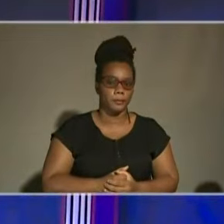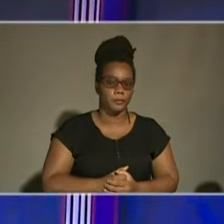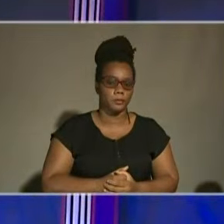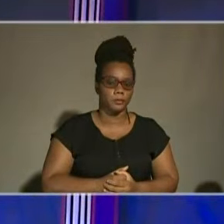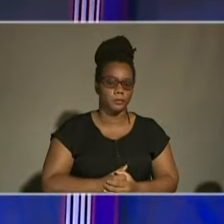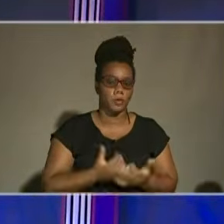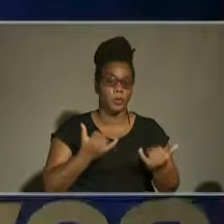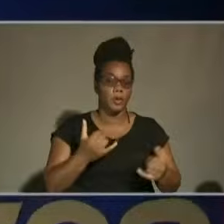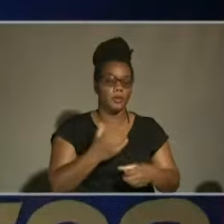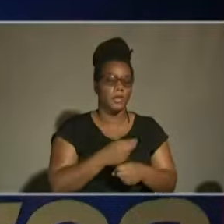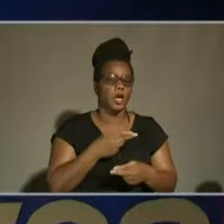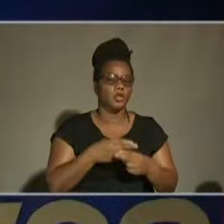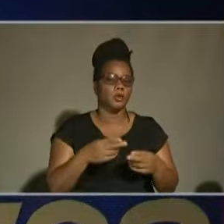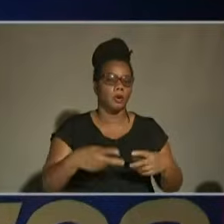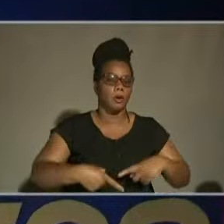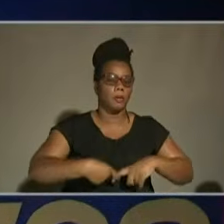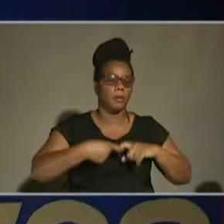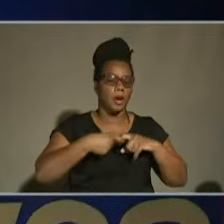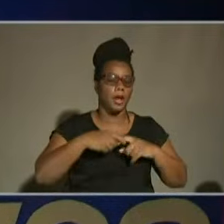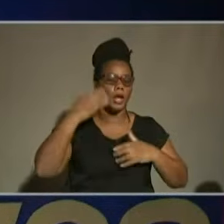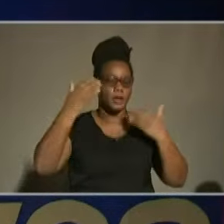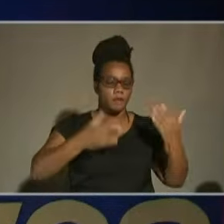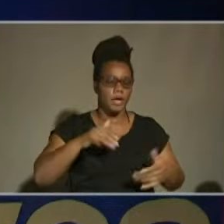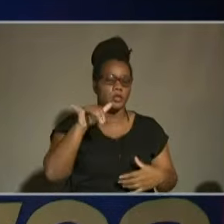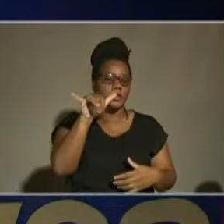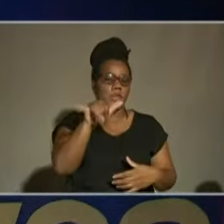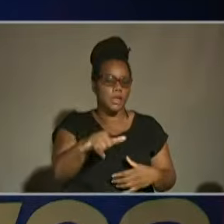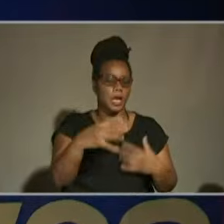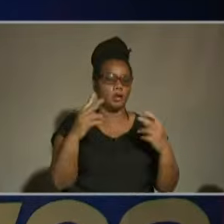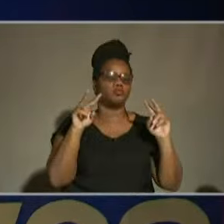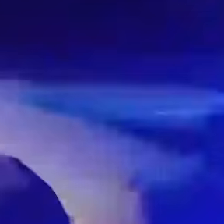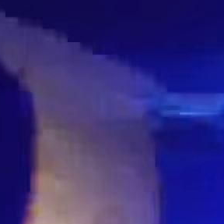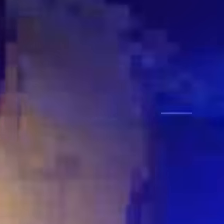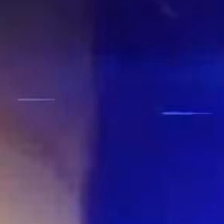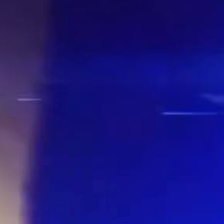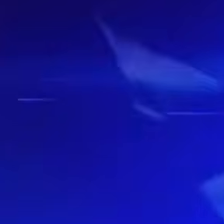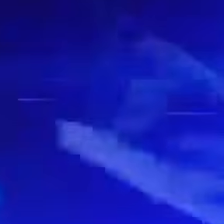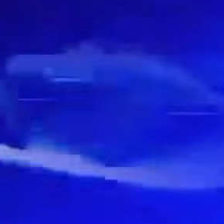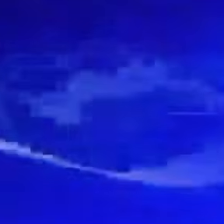We'll now take a short break, and we invite you to stay tuned.